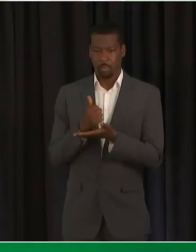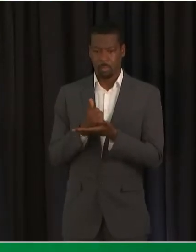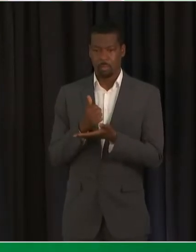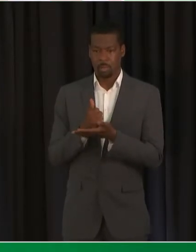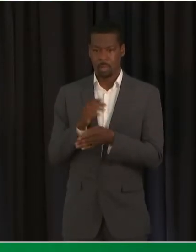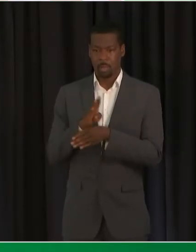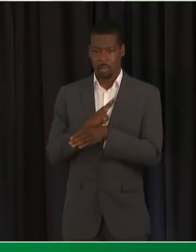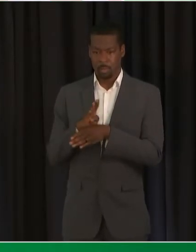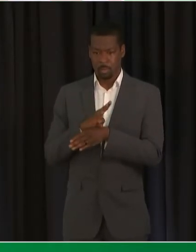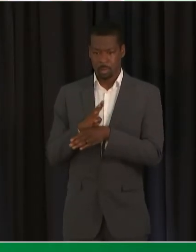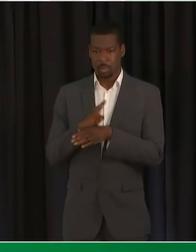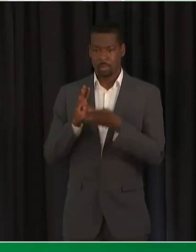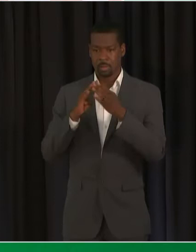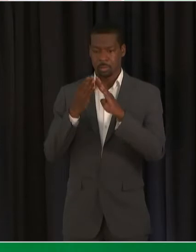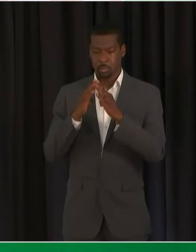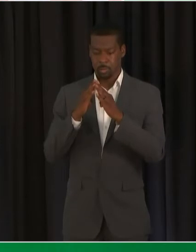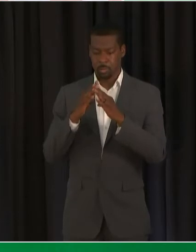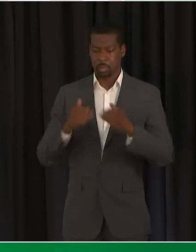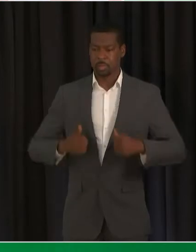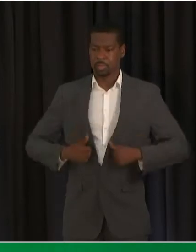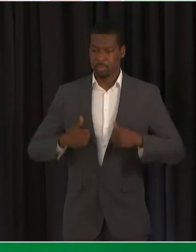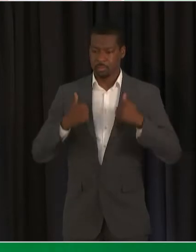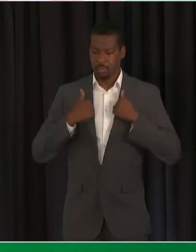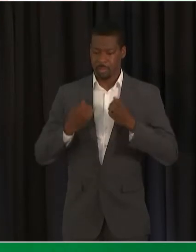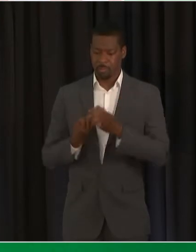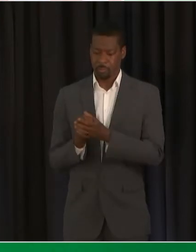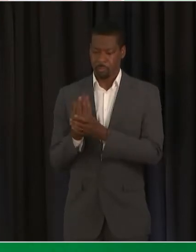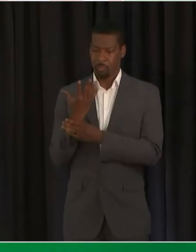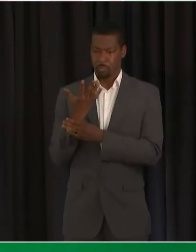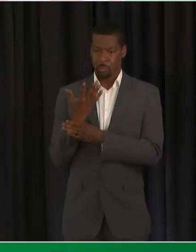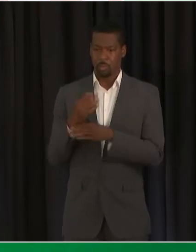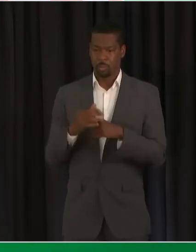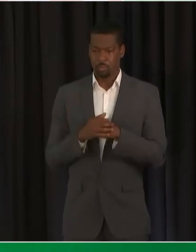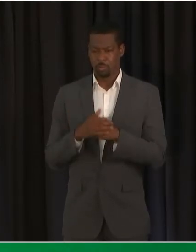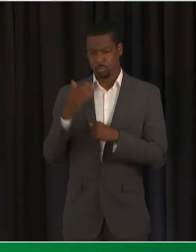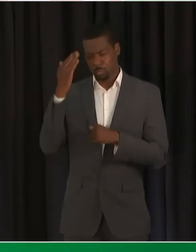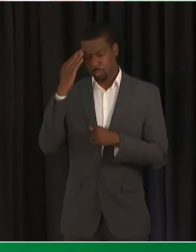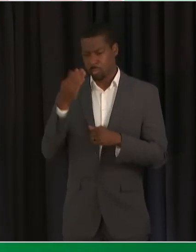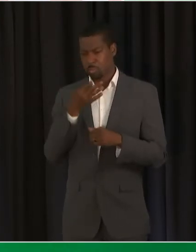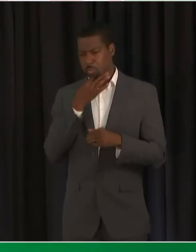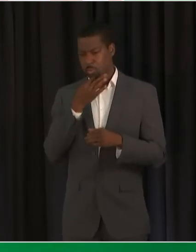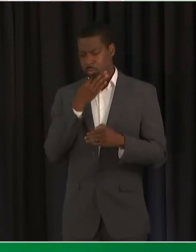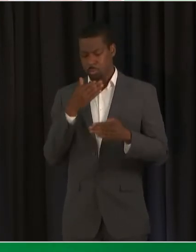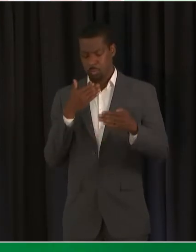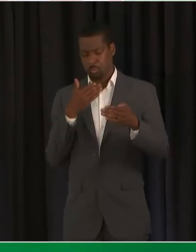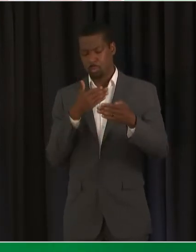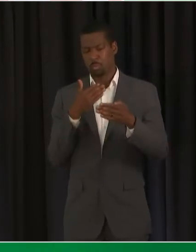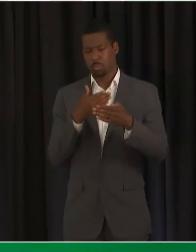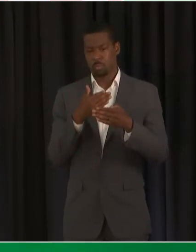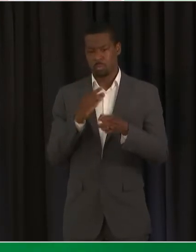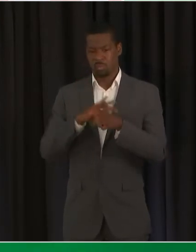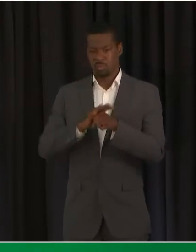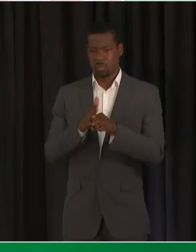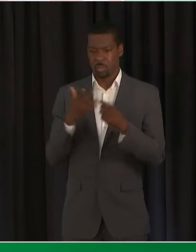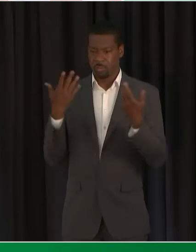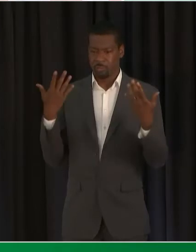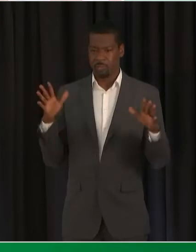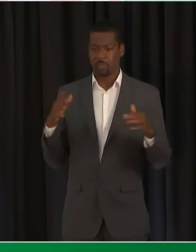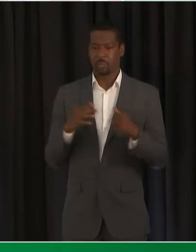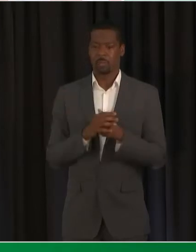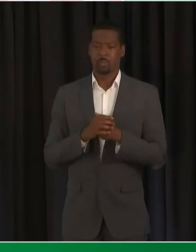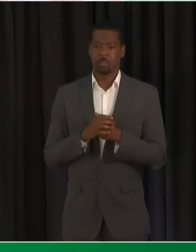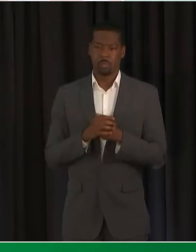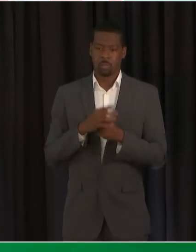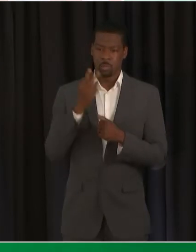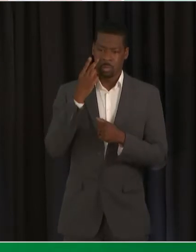community survive, prosper, and grow. We know we are on the horizon of recovery, and we are excited as we continue